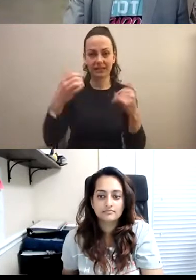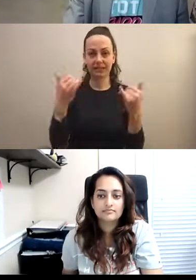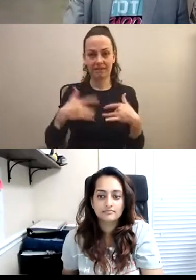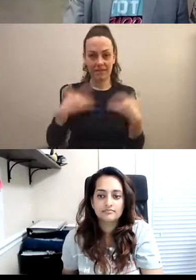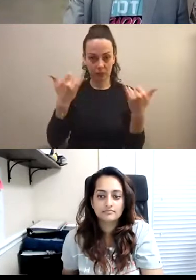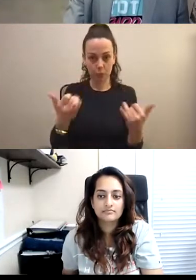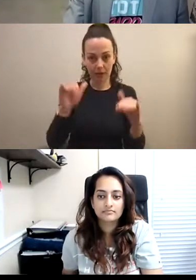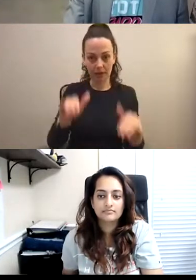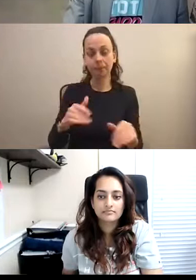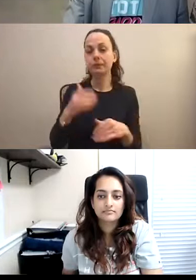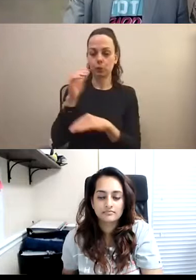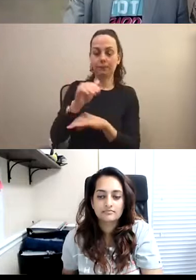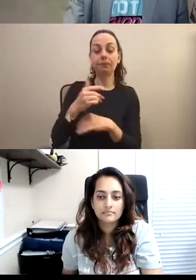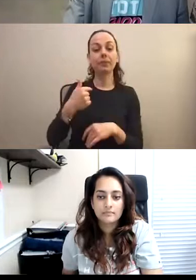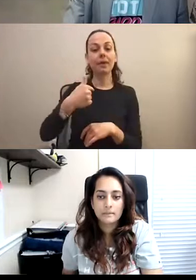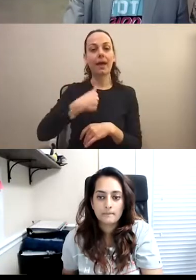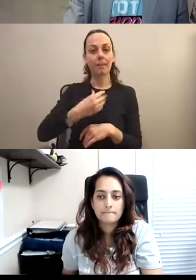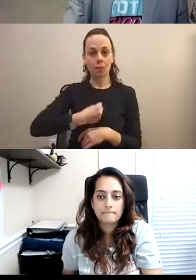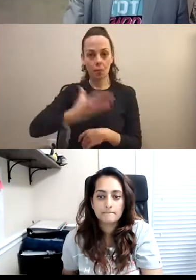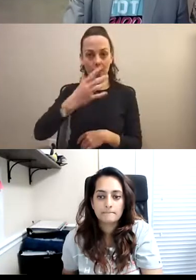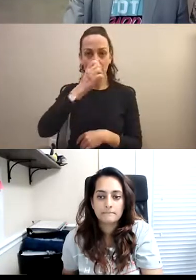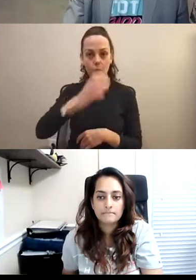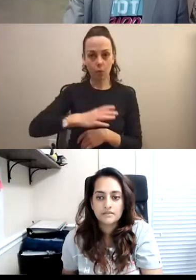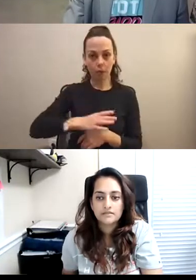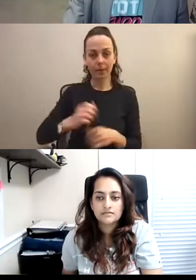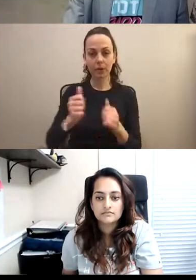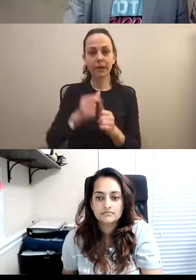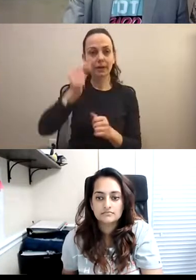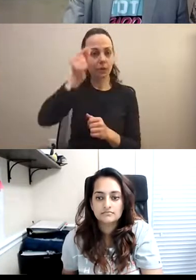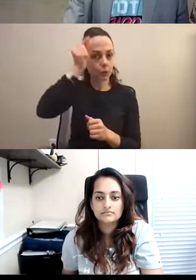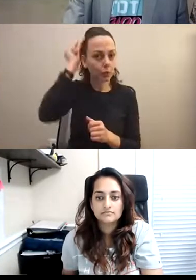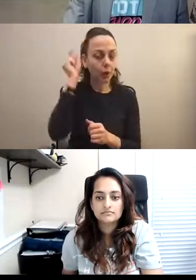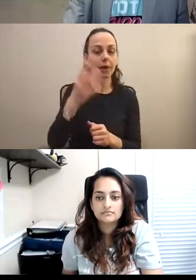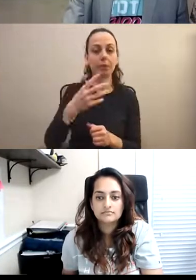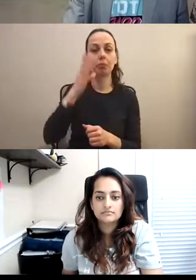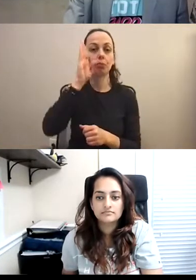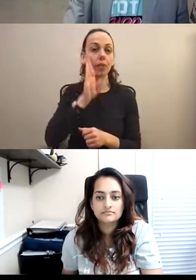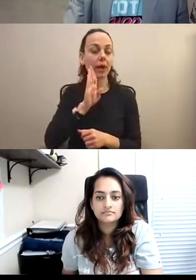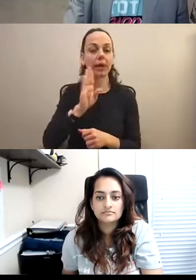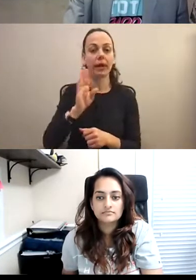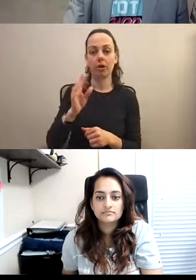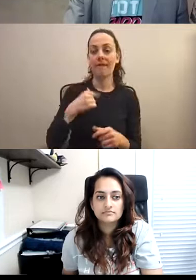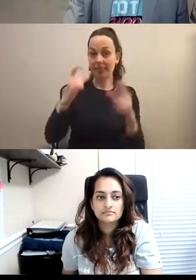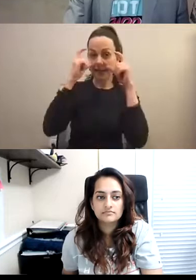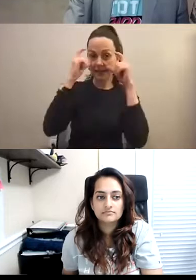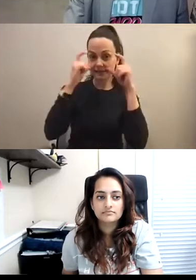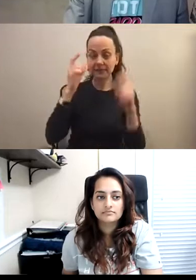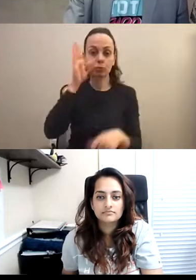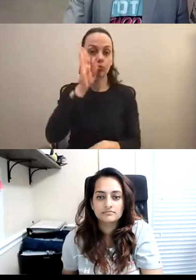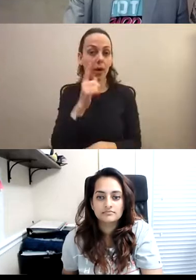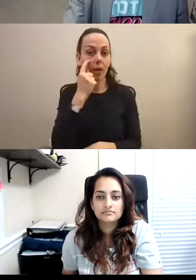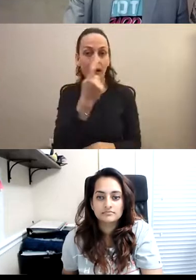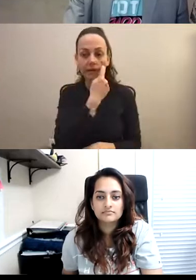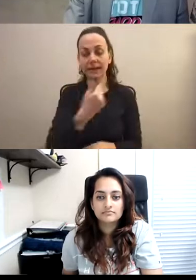a white woman with brown pixie style hair. I'm wearing glasses and I have brown eyes. I'm wearing a